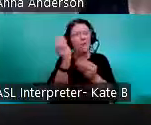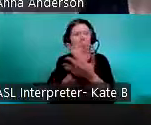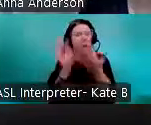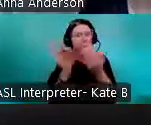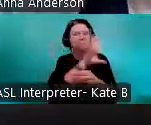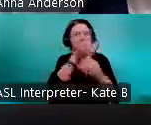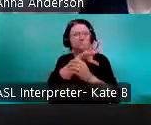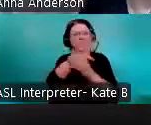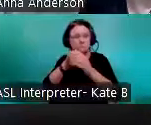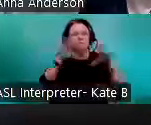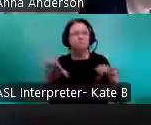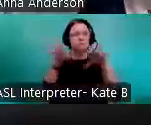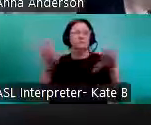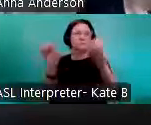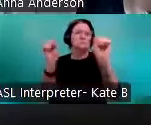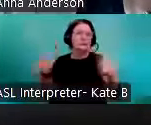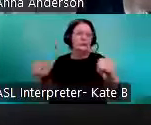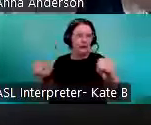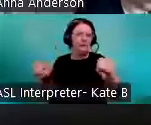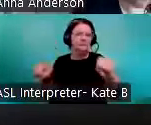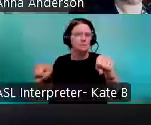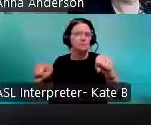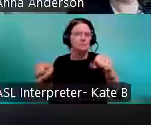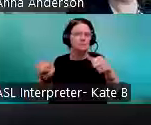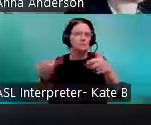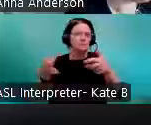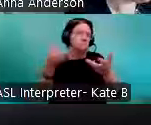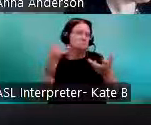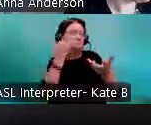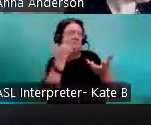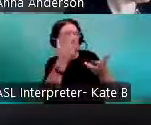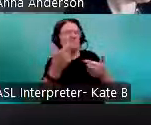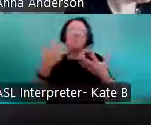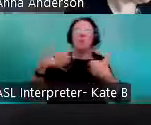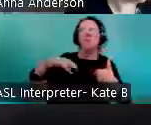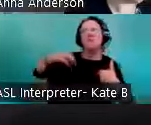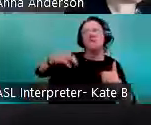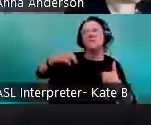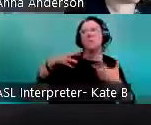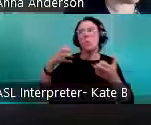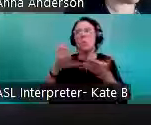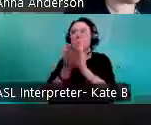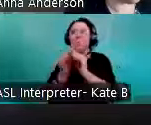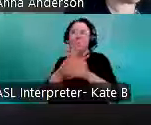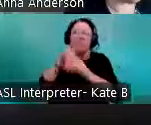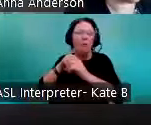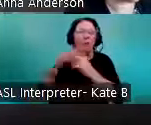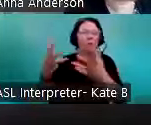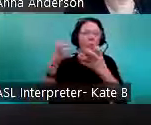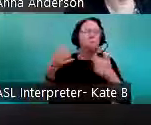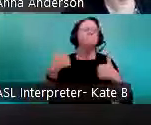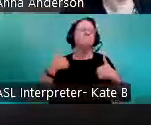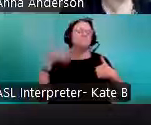that that you can be if people are looking for other ways that they can do that. So we